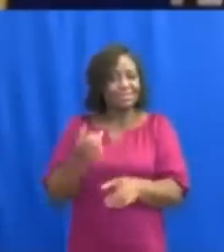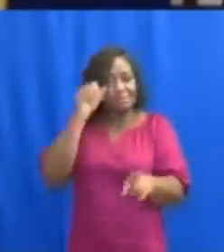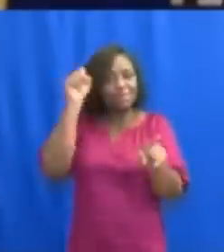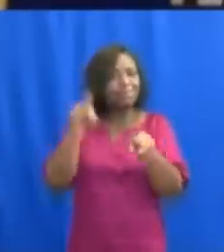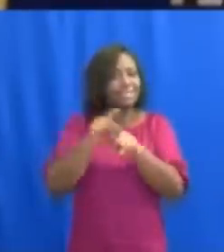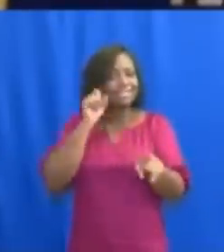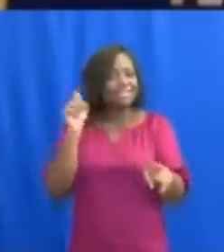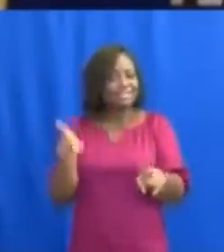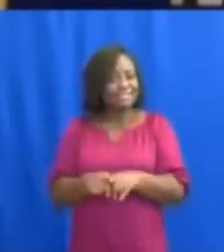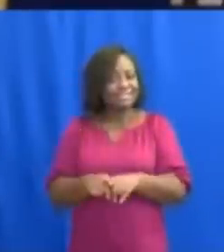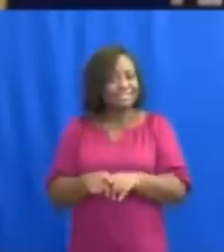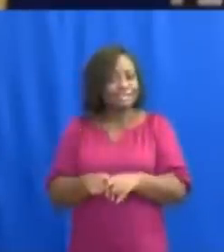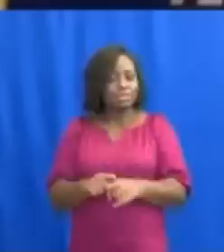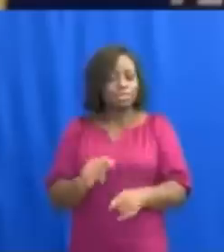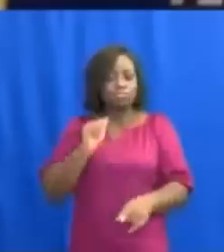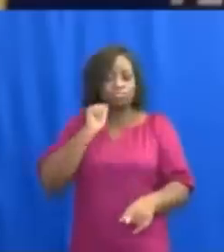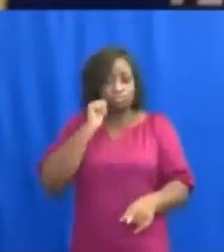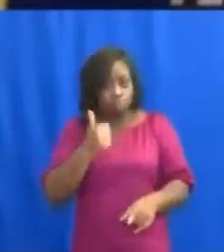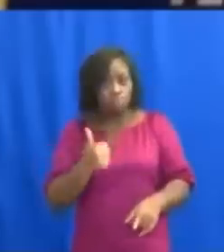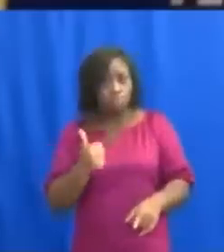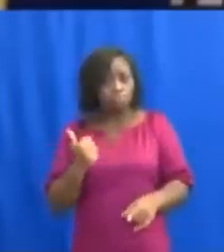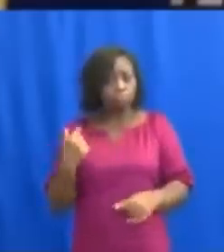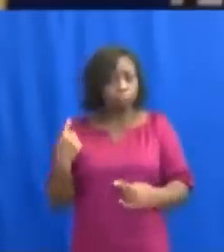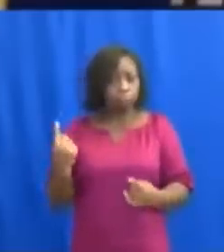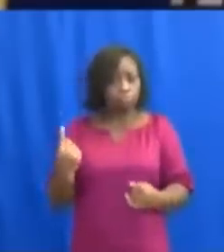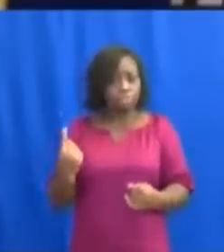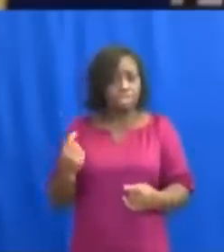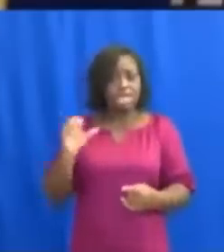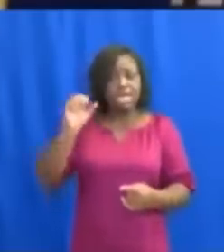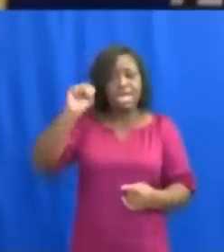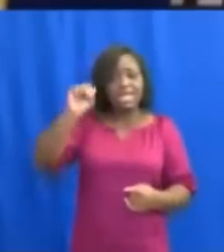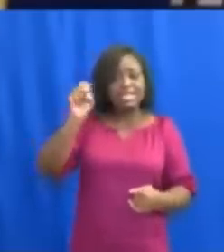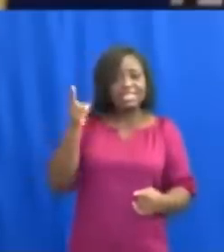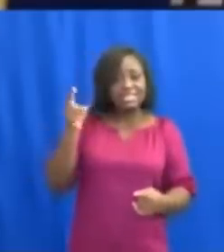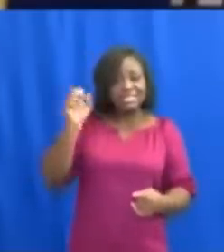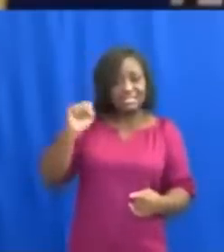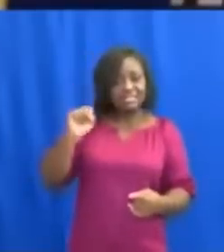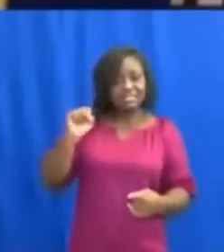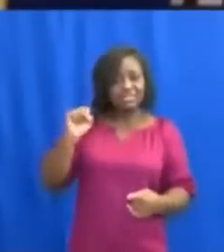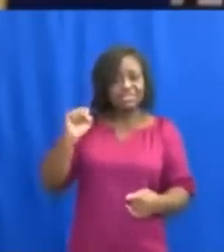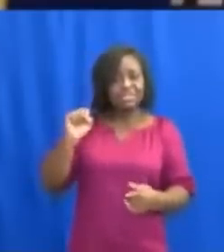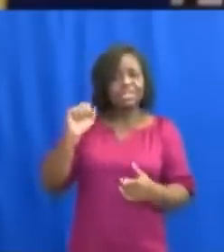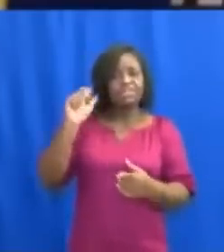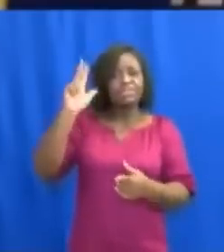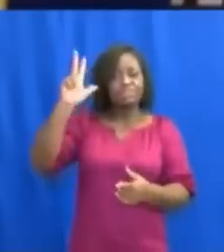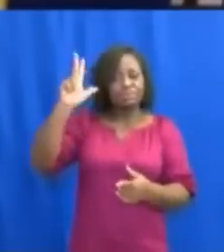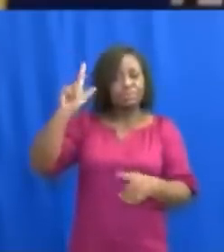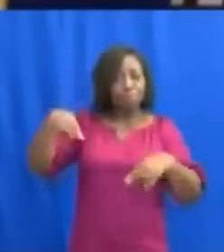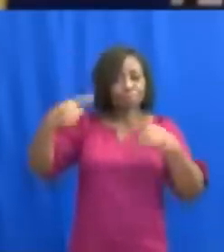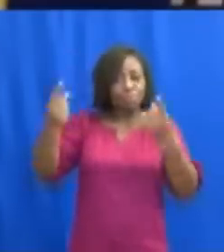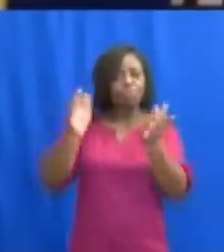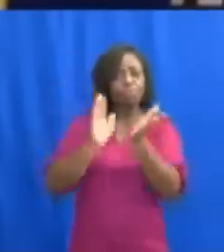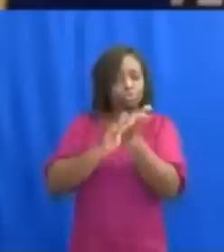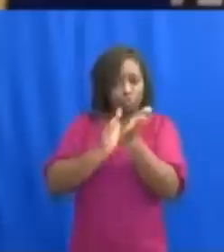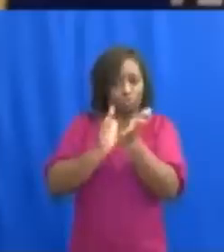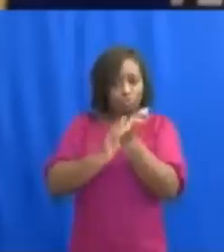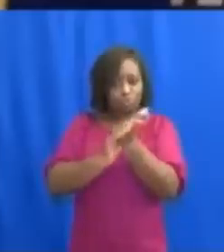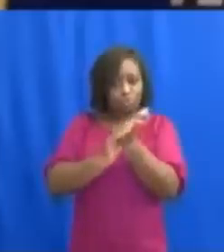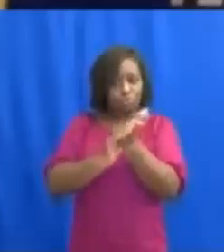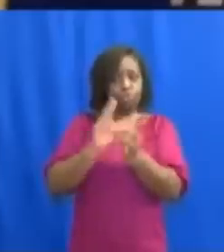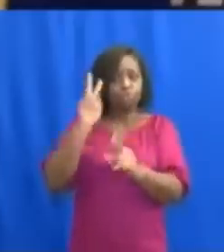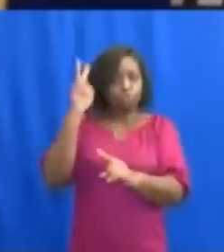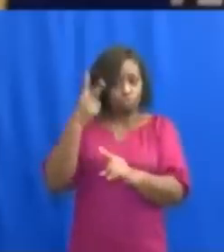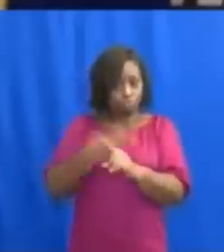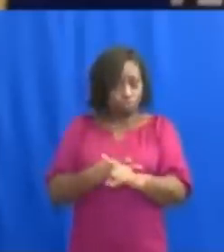Enuanom, if you're Chineko, SHS 3-4, besa ako school, bosumi